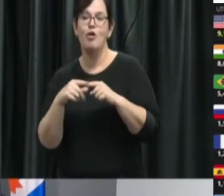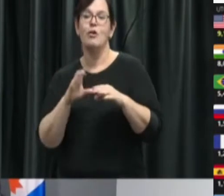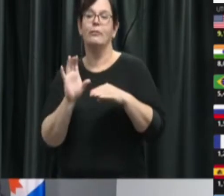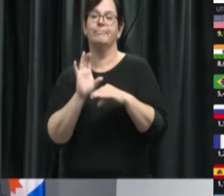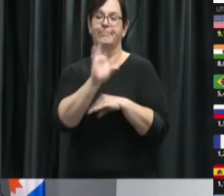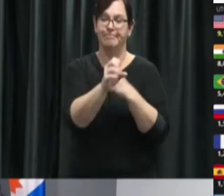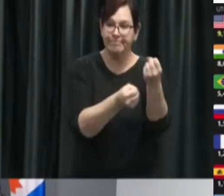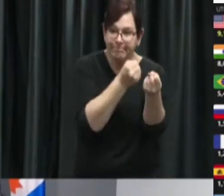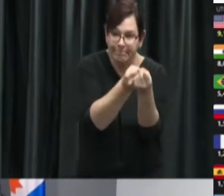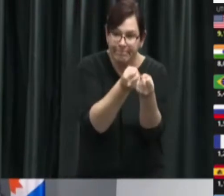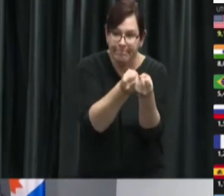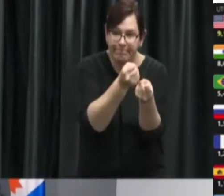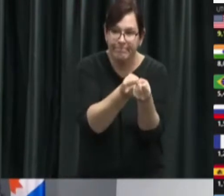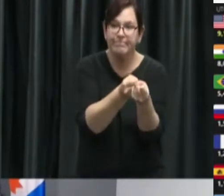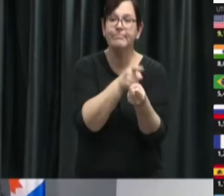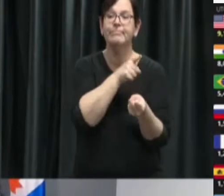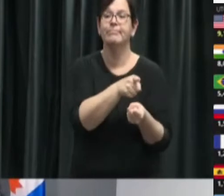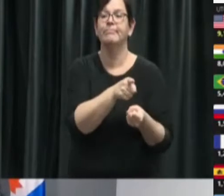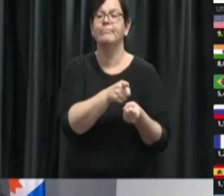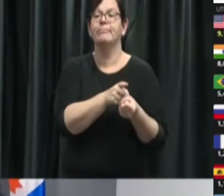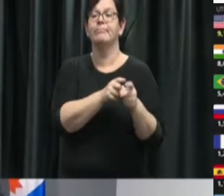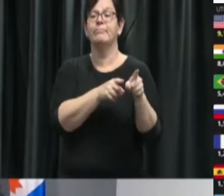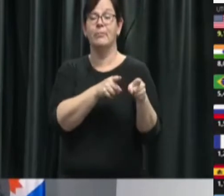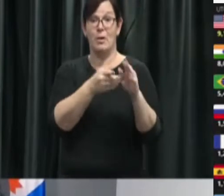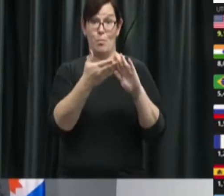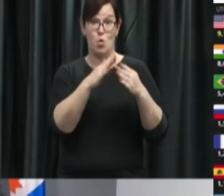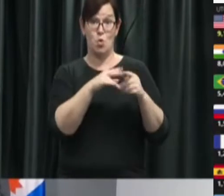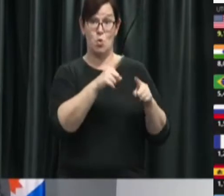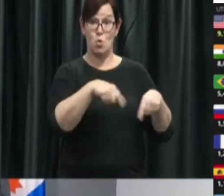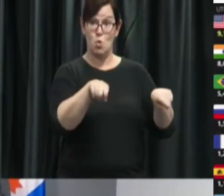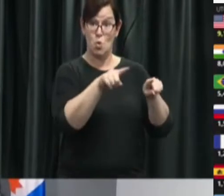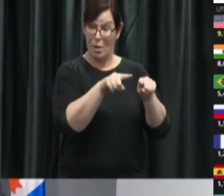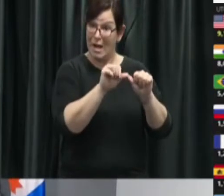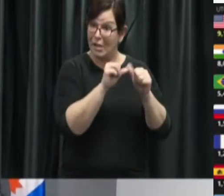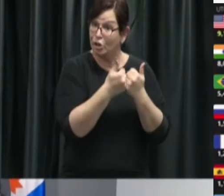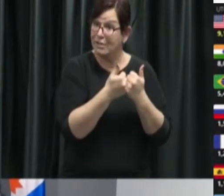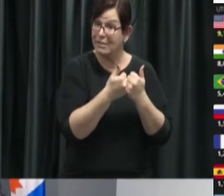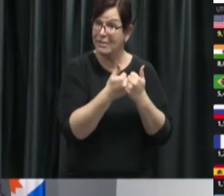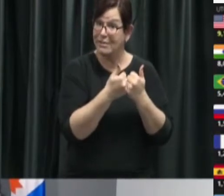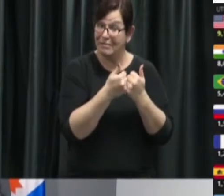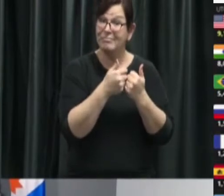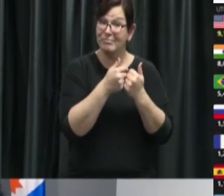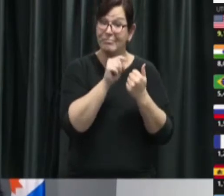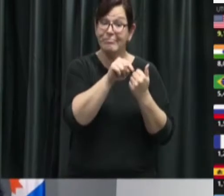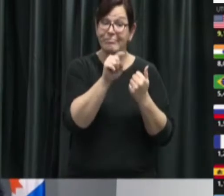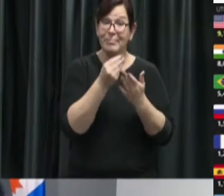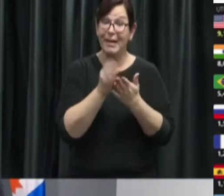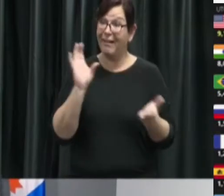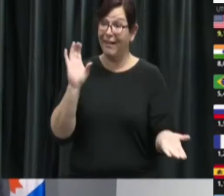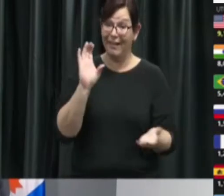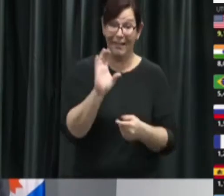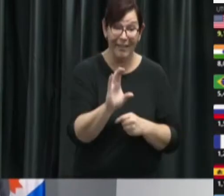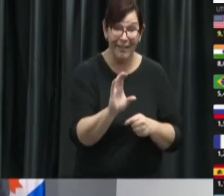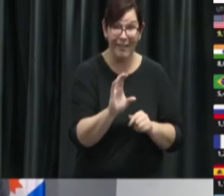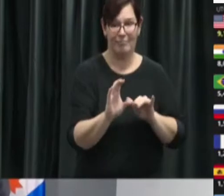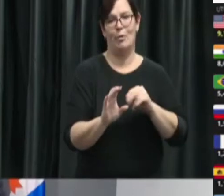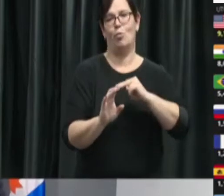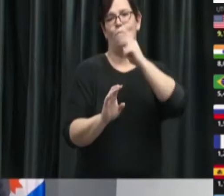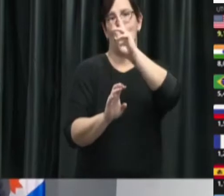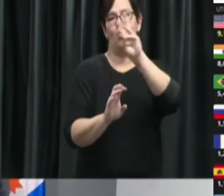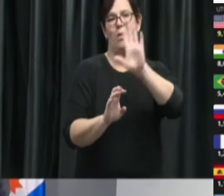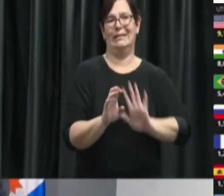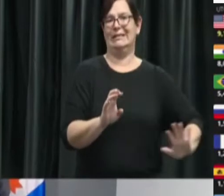across the city, many of which actually operate in the northwest of the city. Through this TO Supports Investment Fund, the city